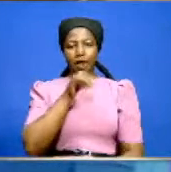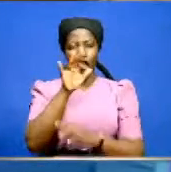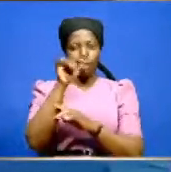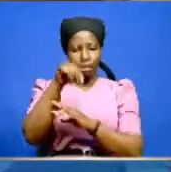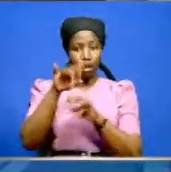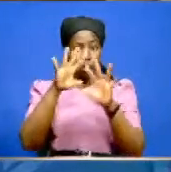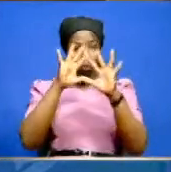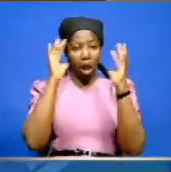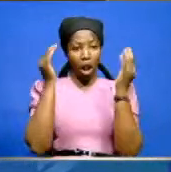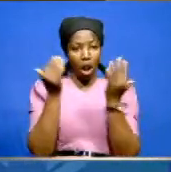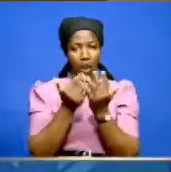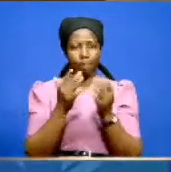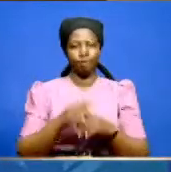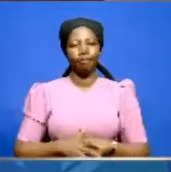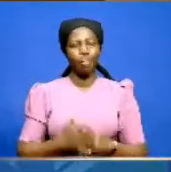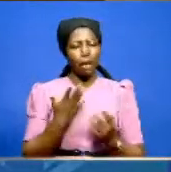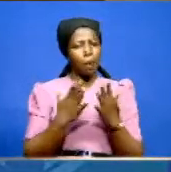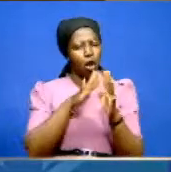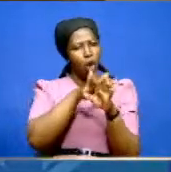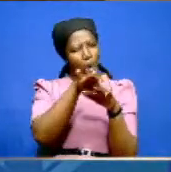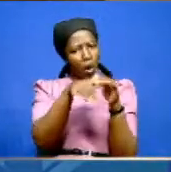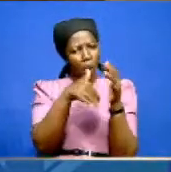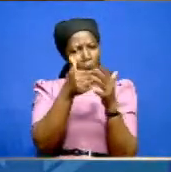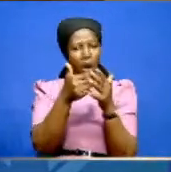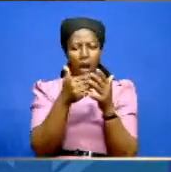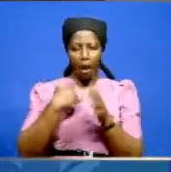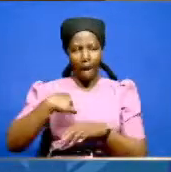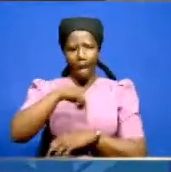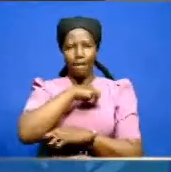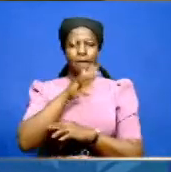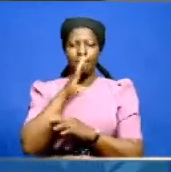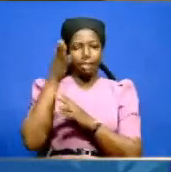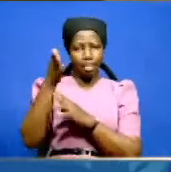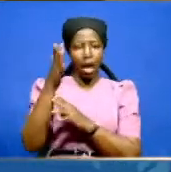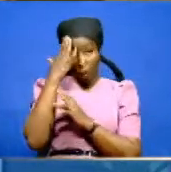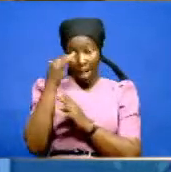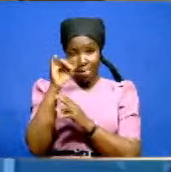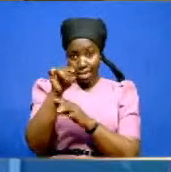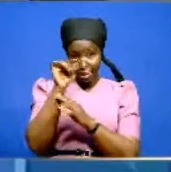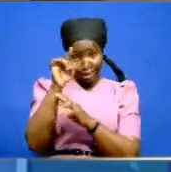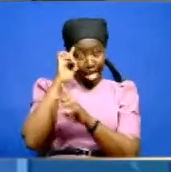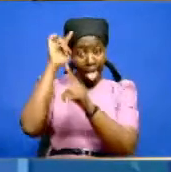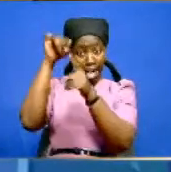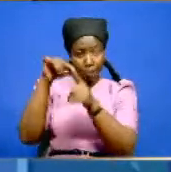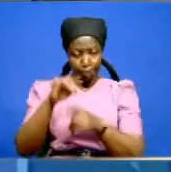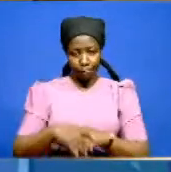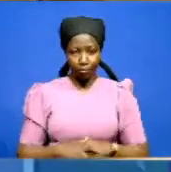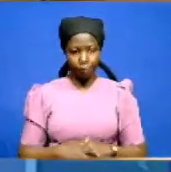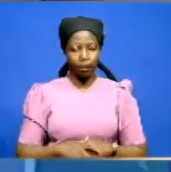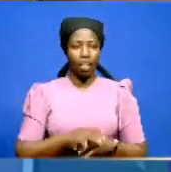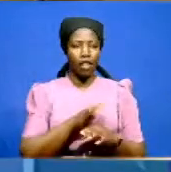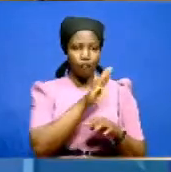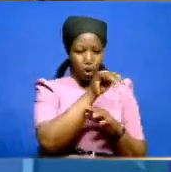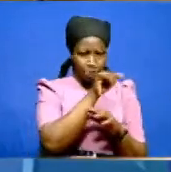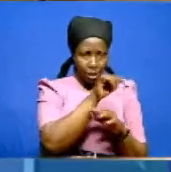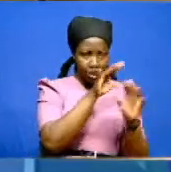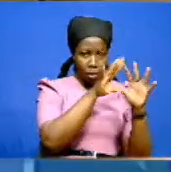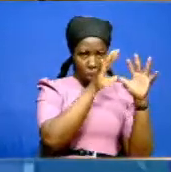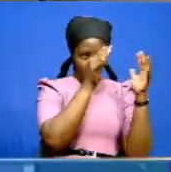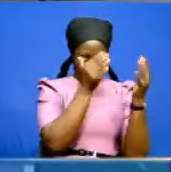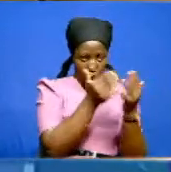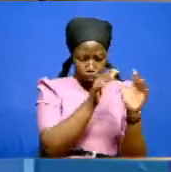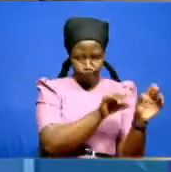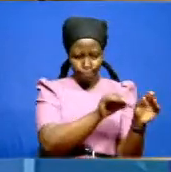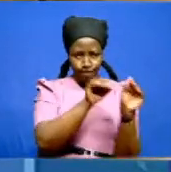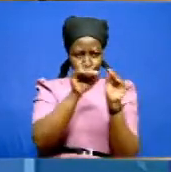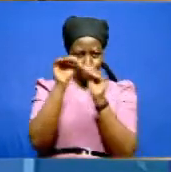May none of us miss there, because that is the ultimate. Out of this world, we are moving. Into the new